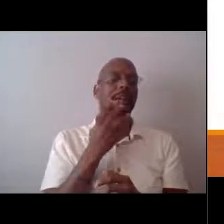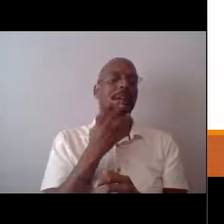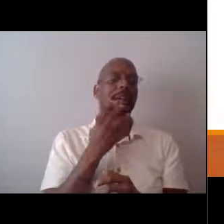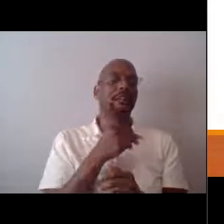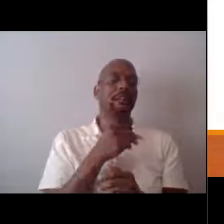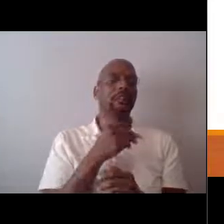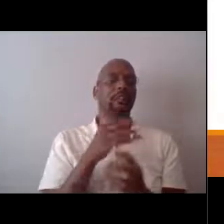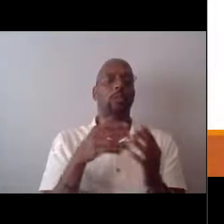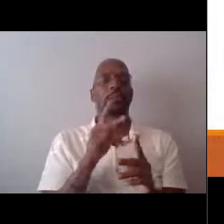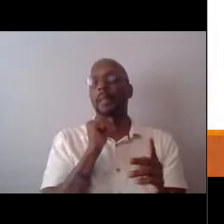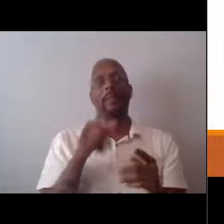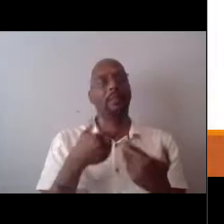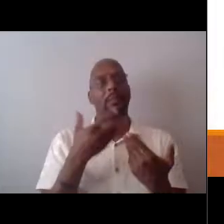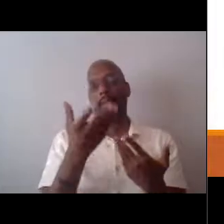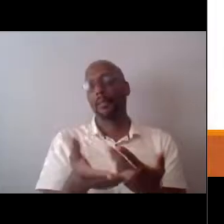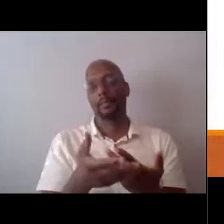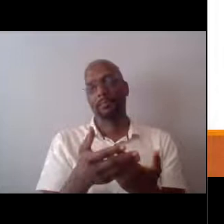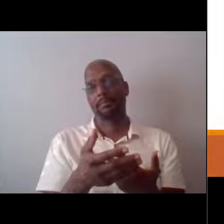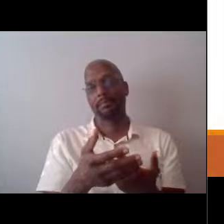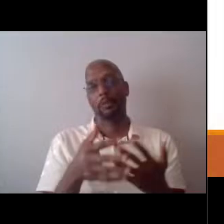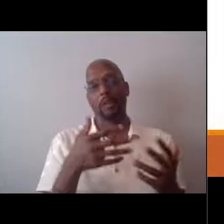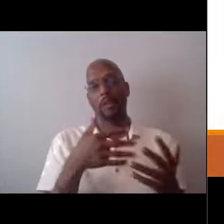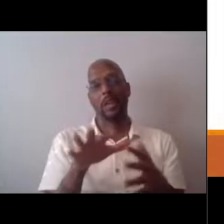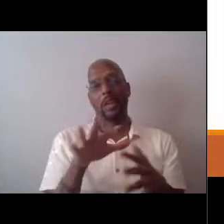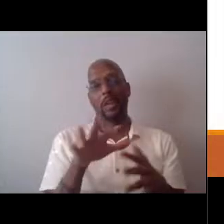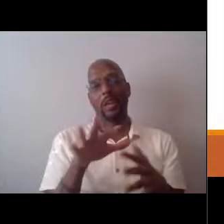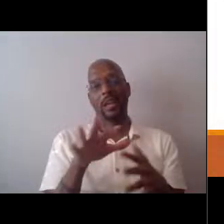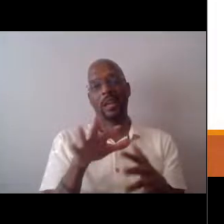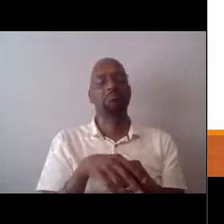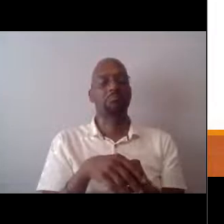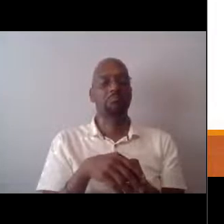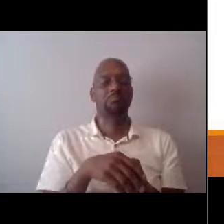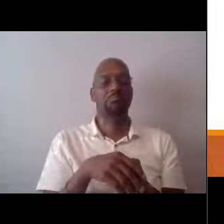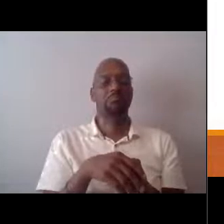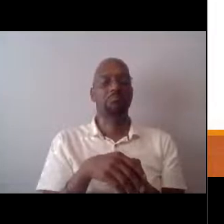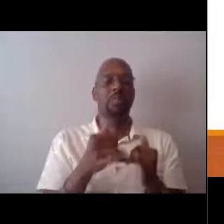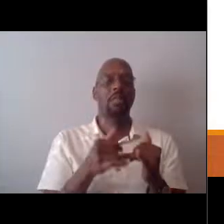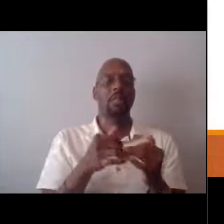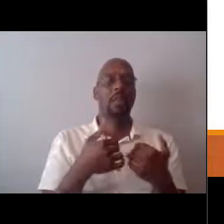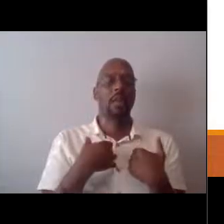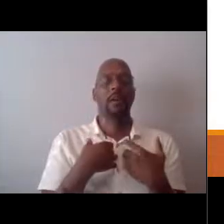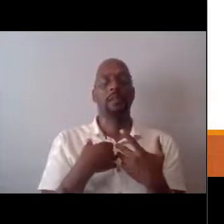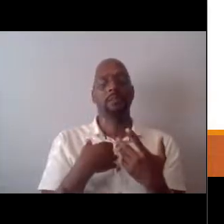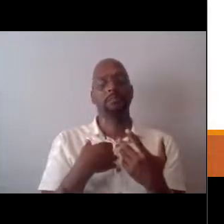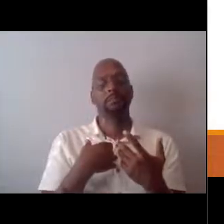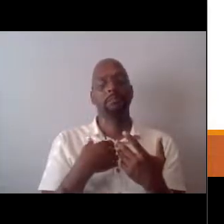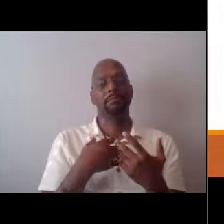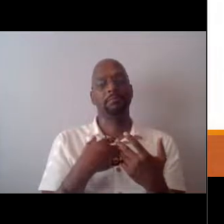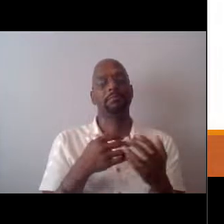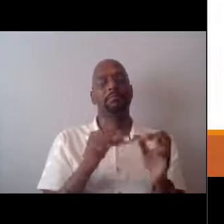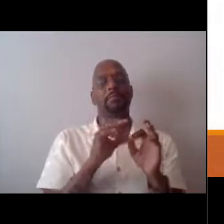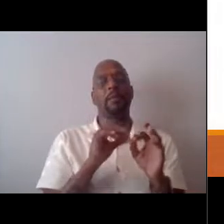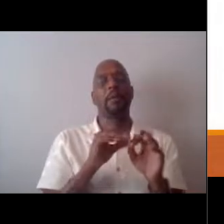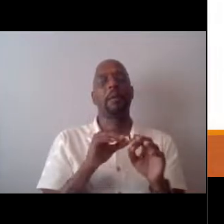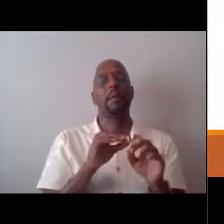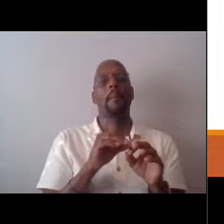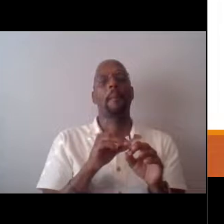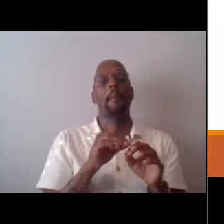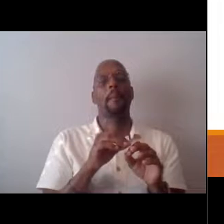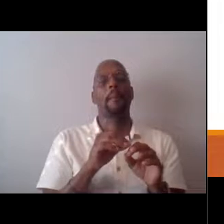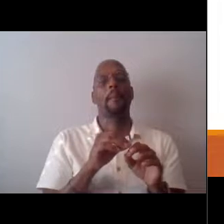unpopulated blocks. And then lastly, we have a priority population screen, which combines all of